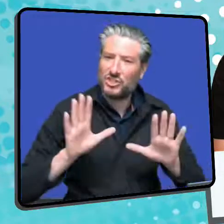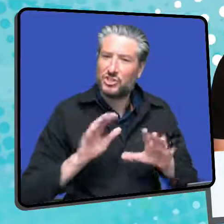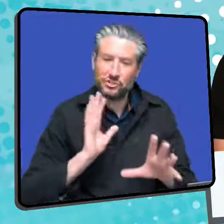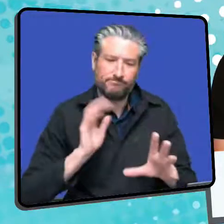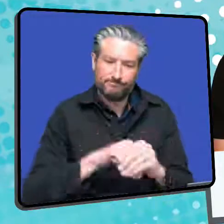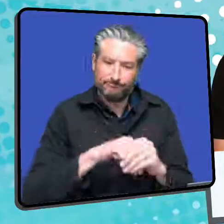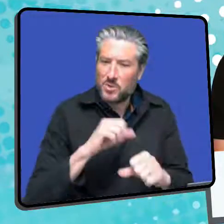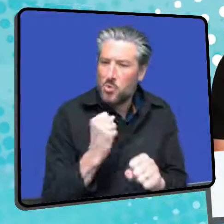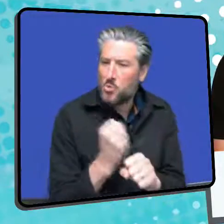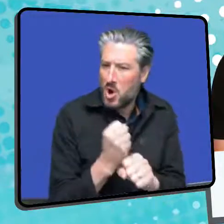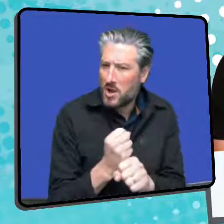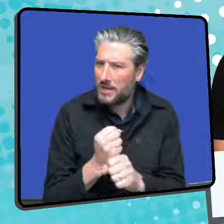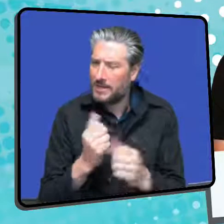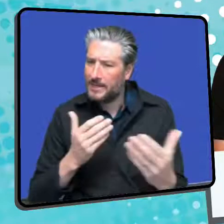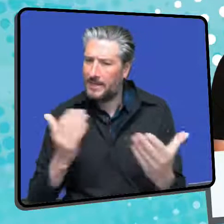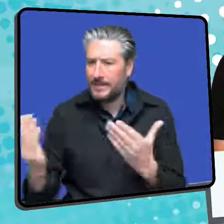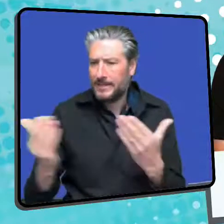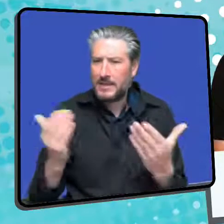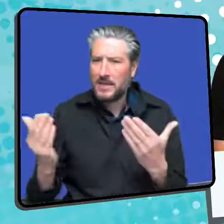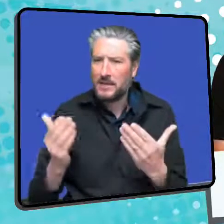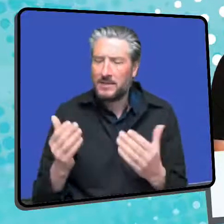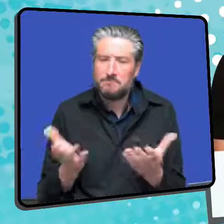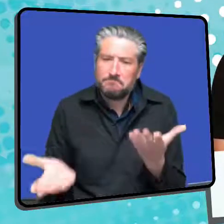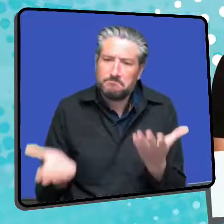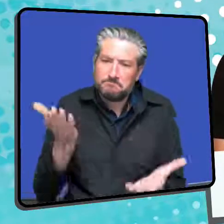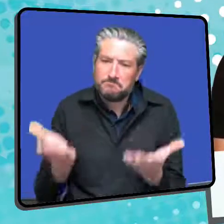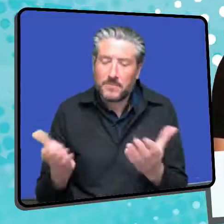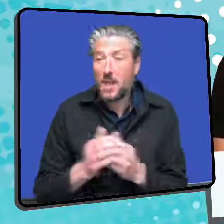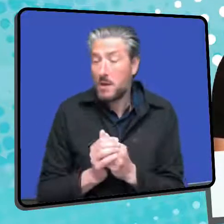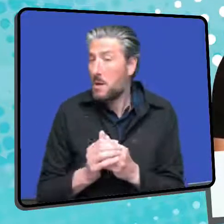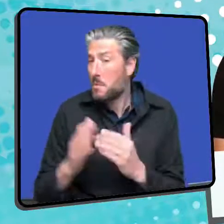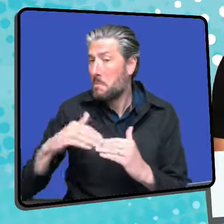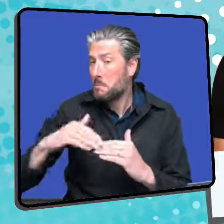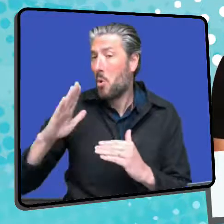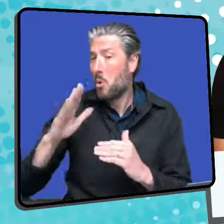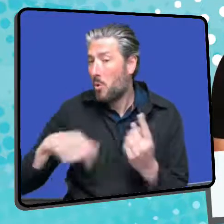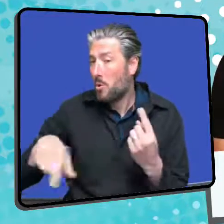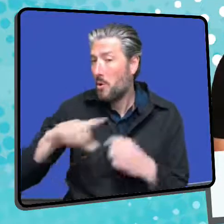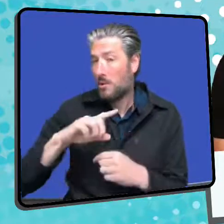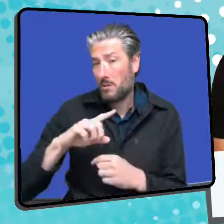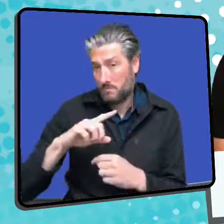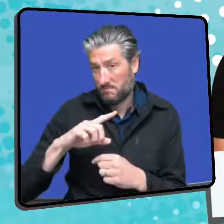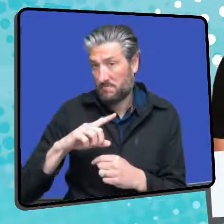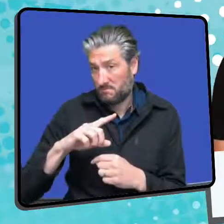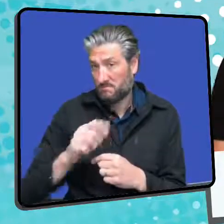surprisingly, the majority of the population today are people